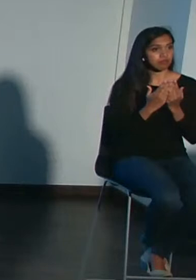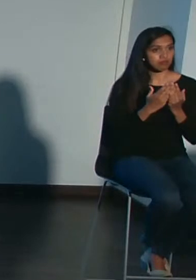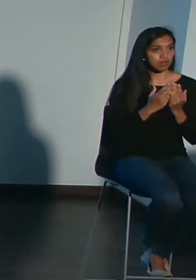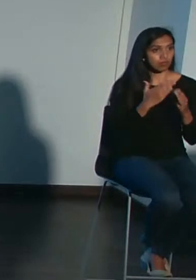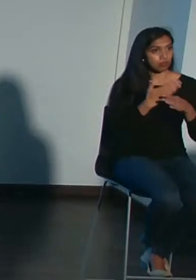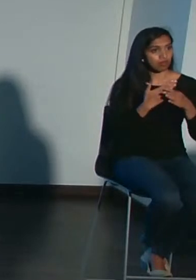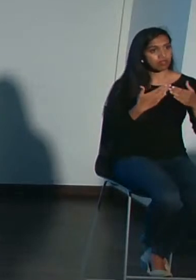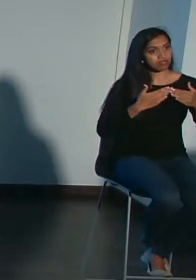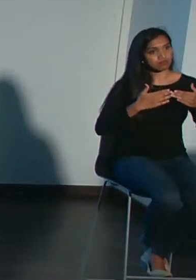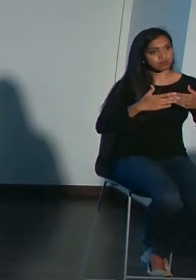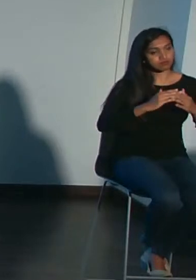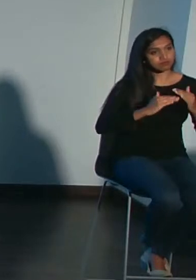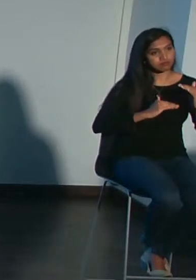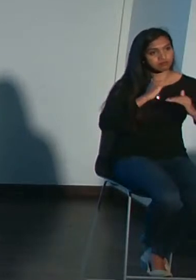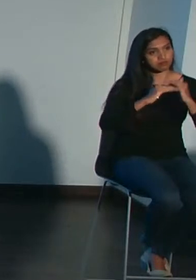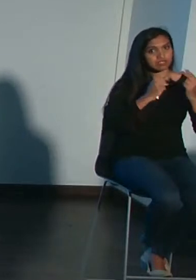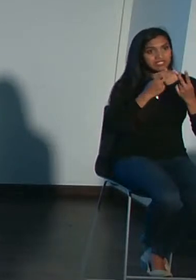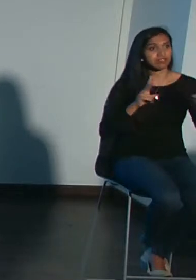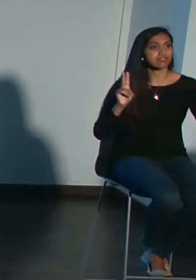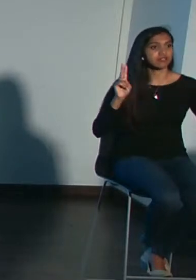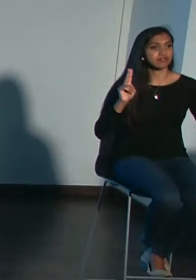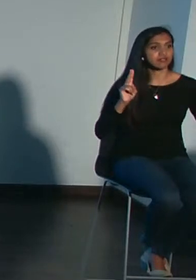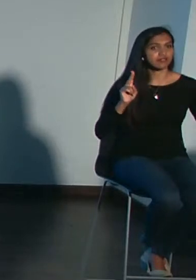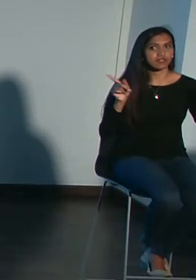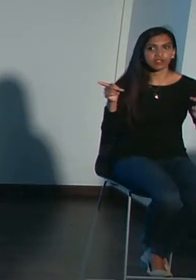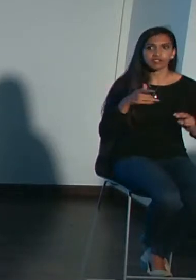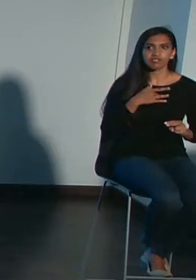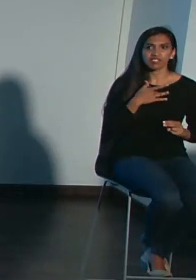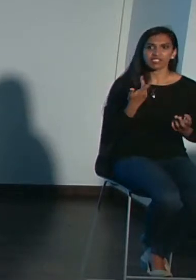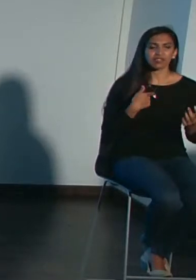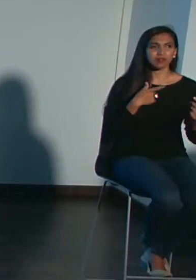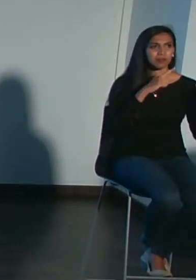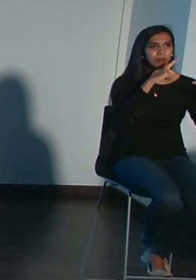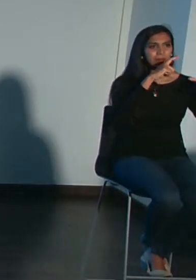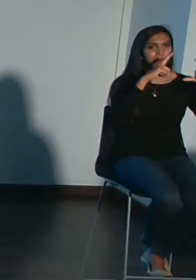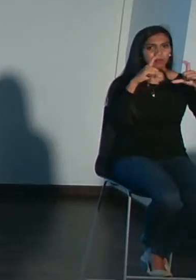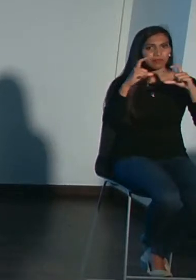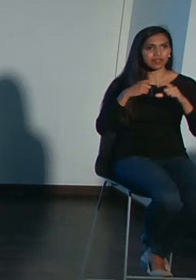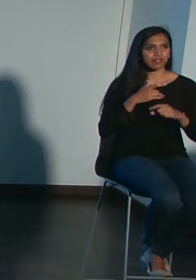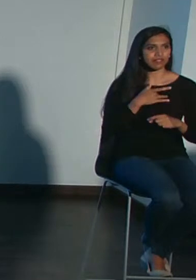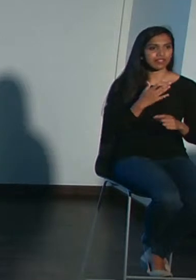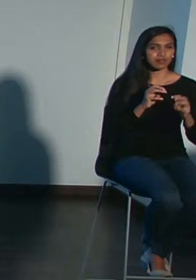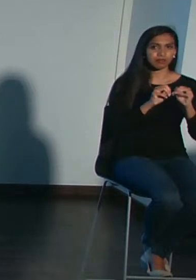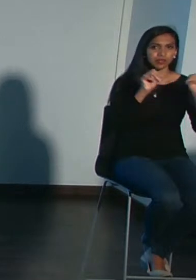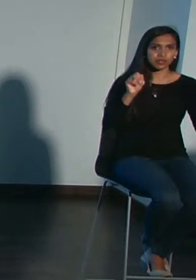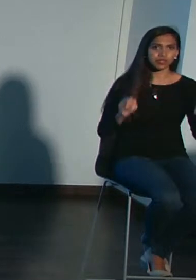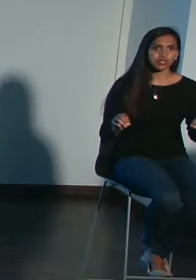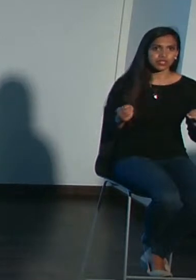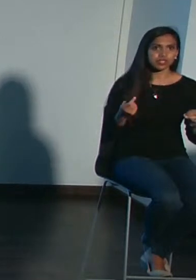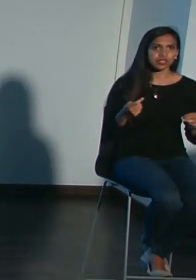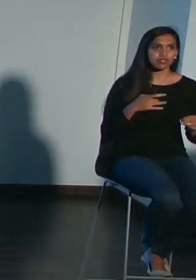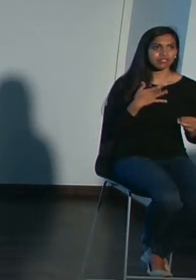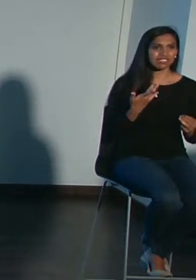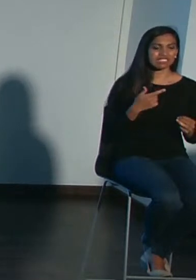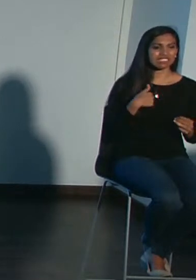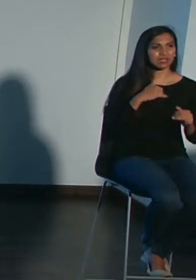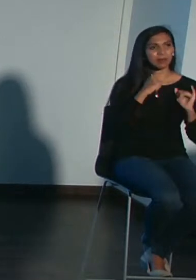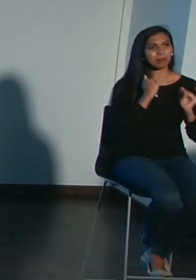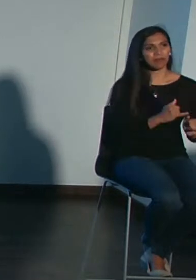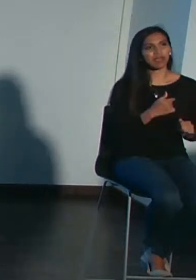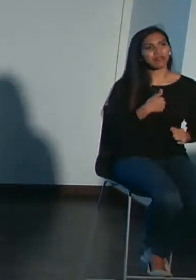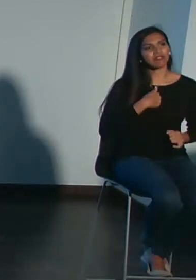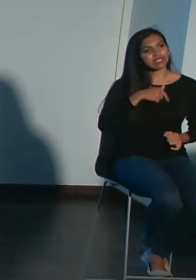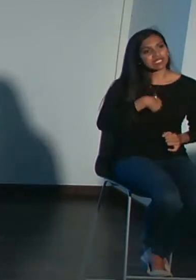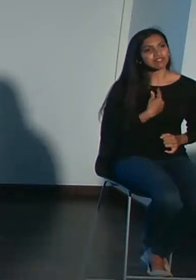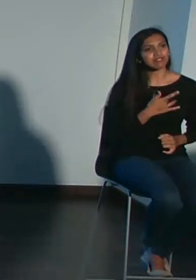so I'm actually still thinking about it, feeling like shit. It's in a museum, and I'm not so